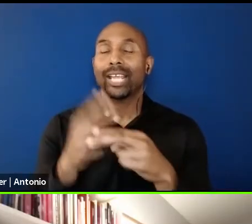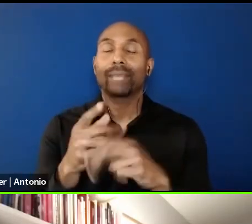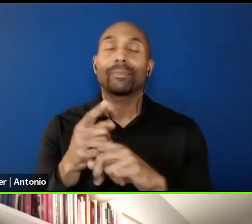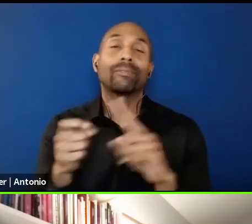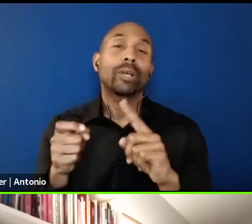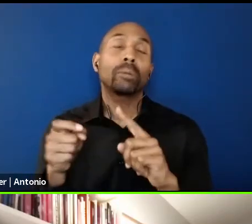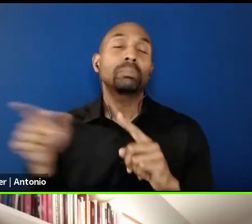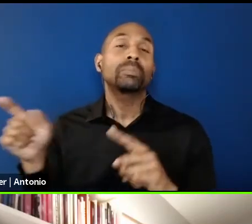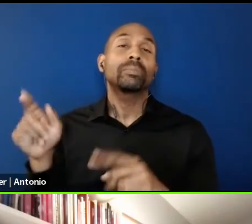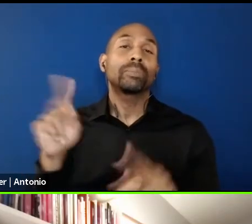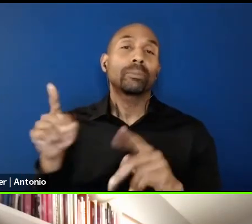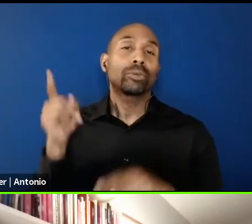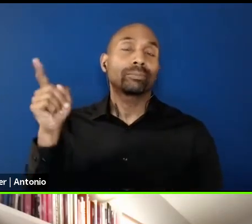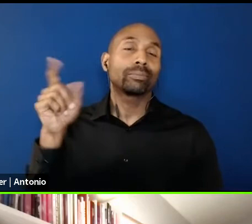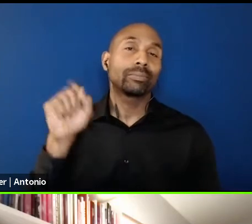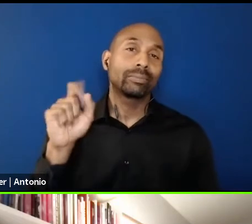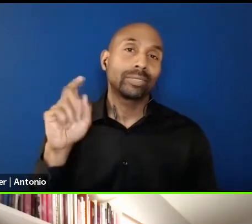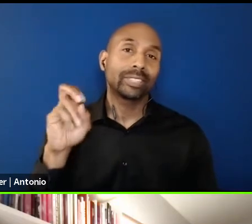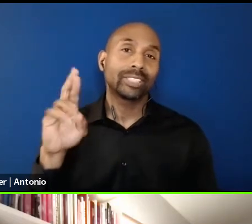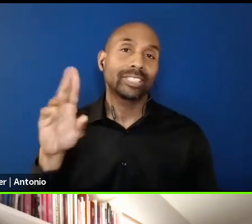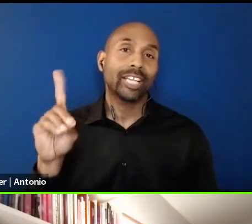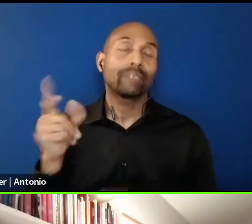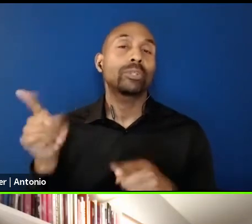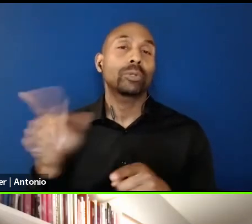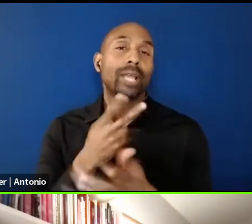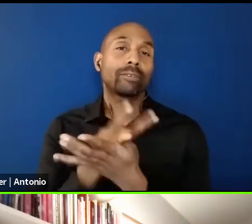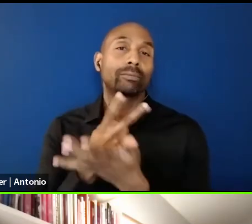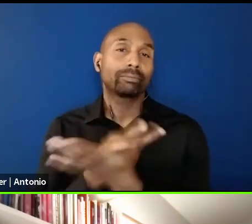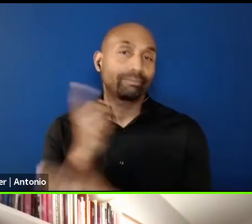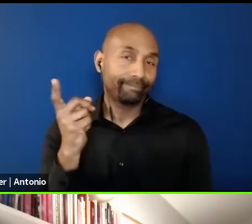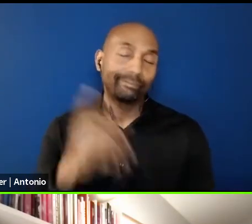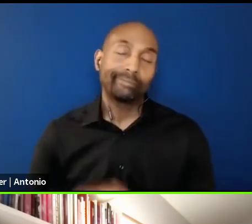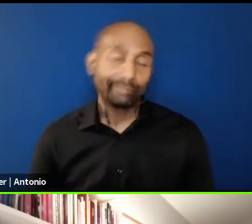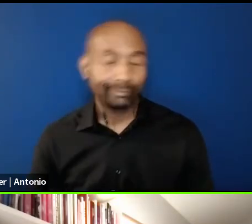Stanford when I was in grad school there. And